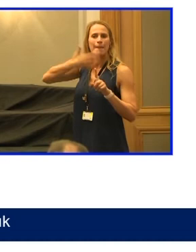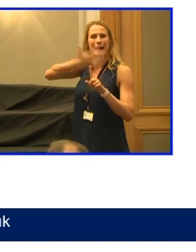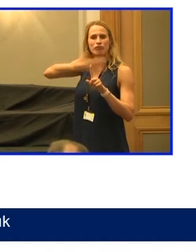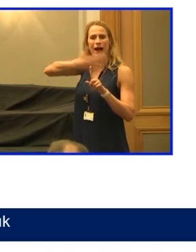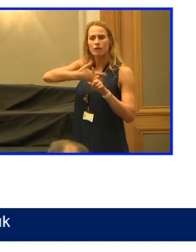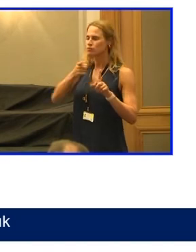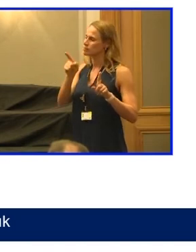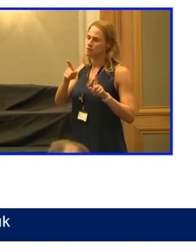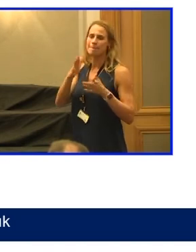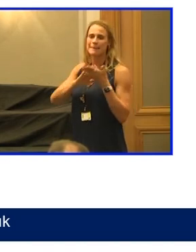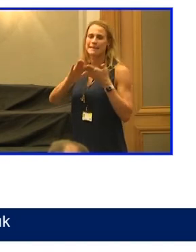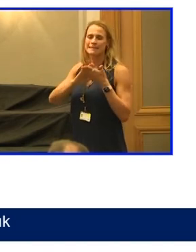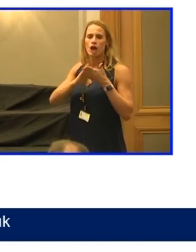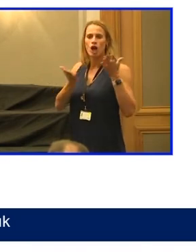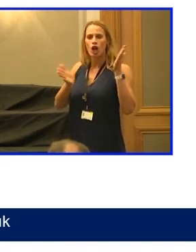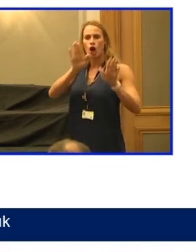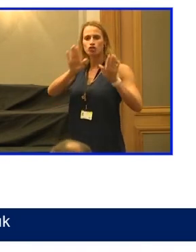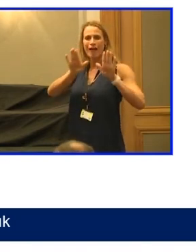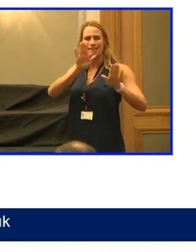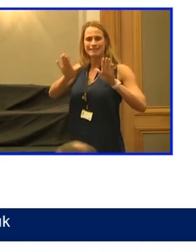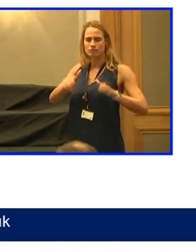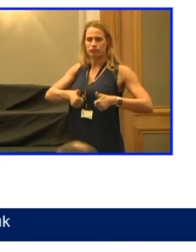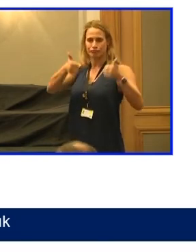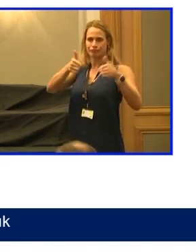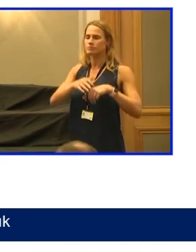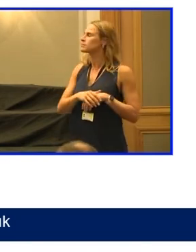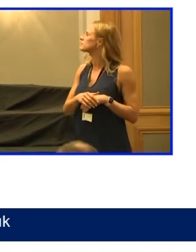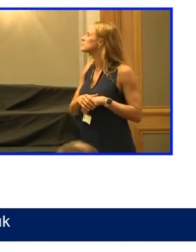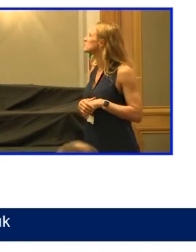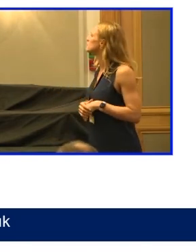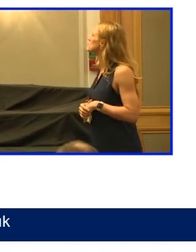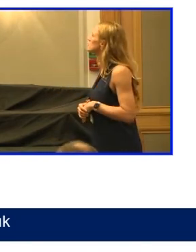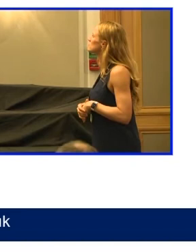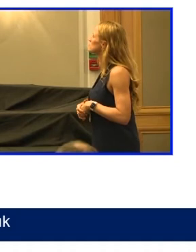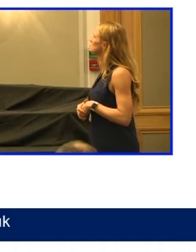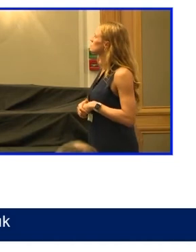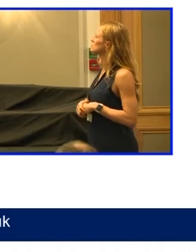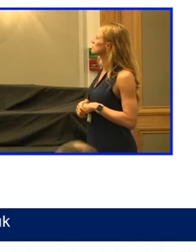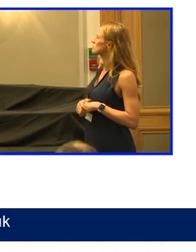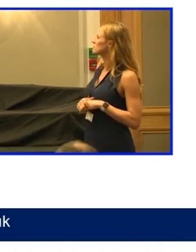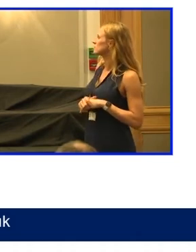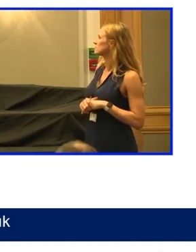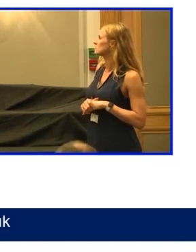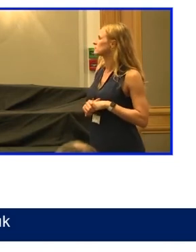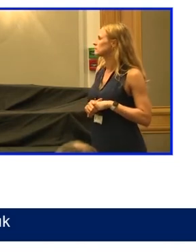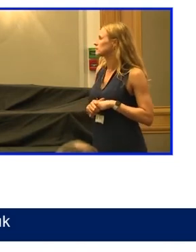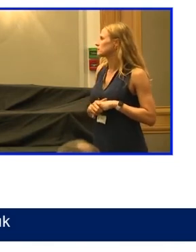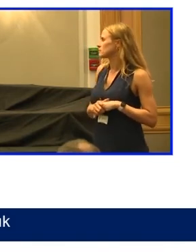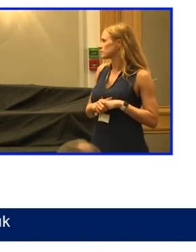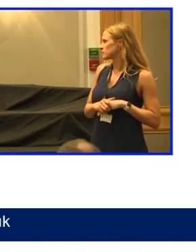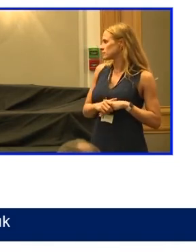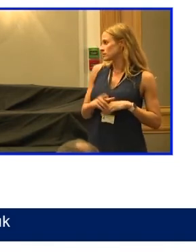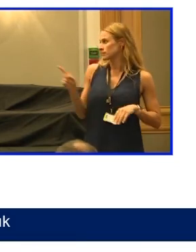universal principles. The barriers are getting taken out of the equation. What I'm also going to demonstrate, and this one I'll probably do with my phone, just be a little bit